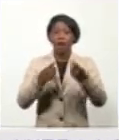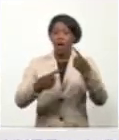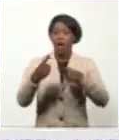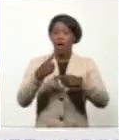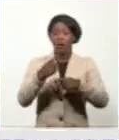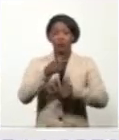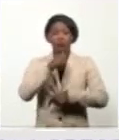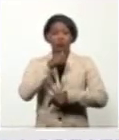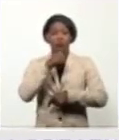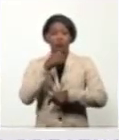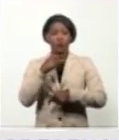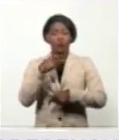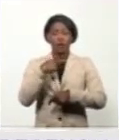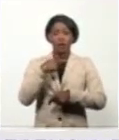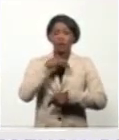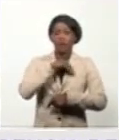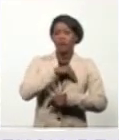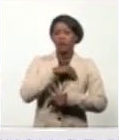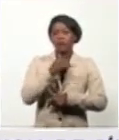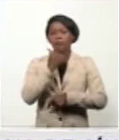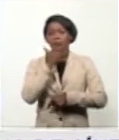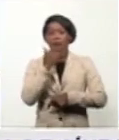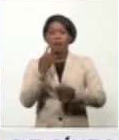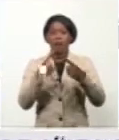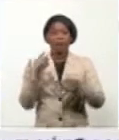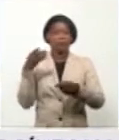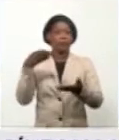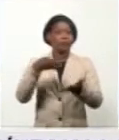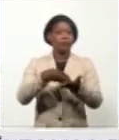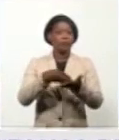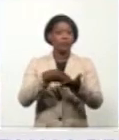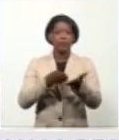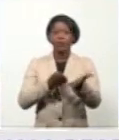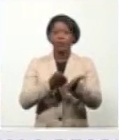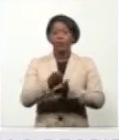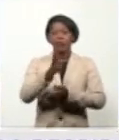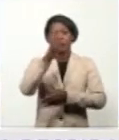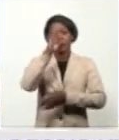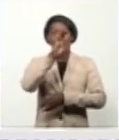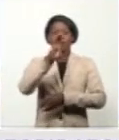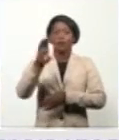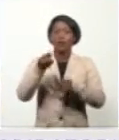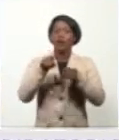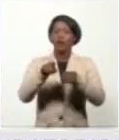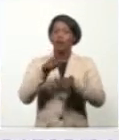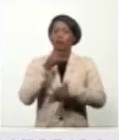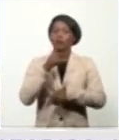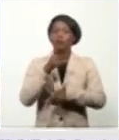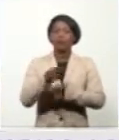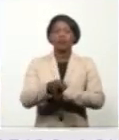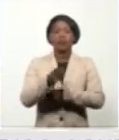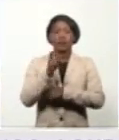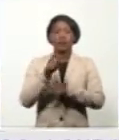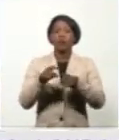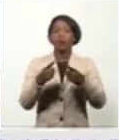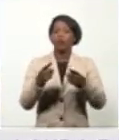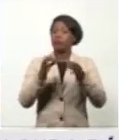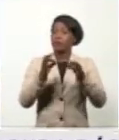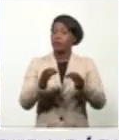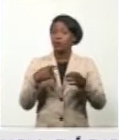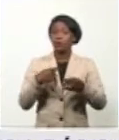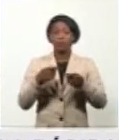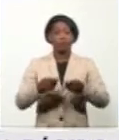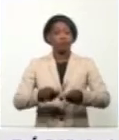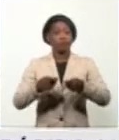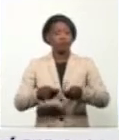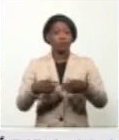you to comply with the measures, and above all, those persons who go quickly to the doctor when they have some symptoms or some